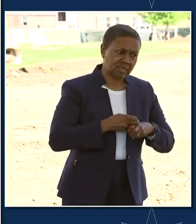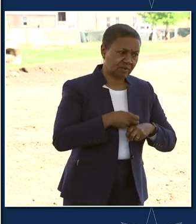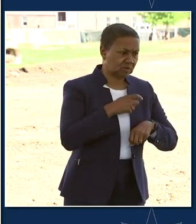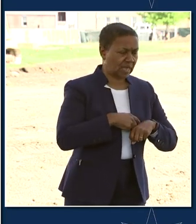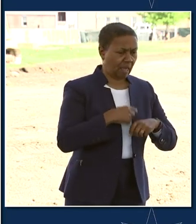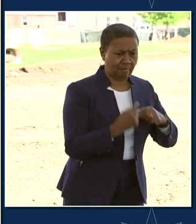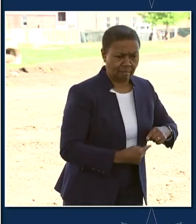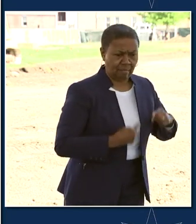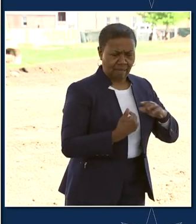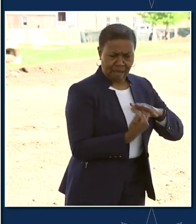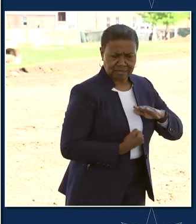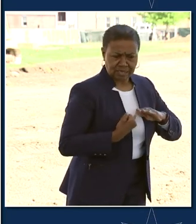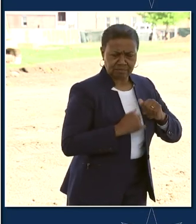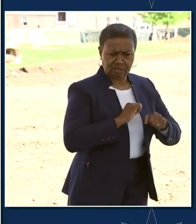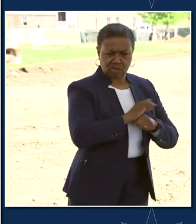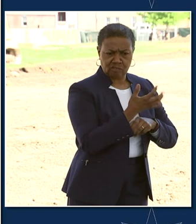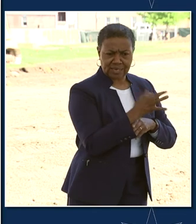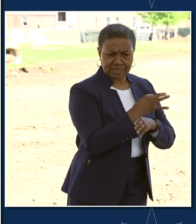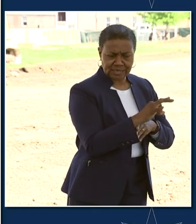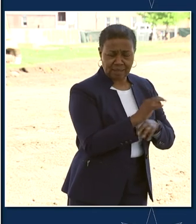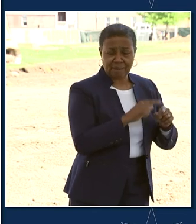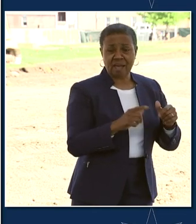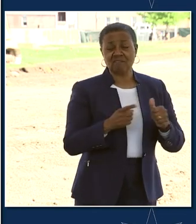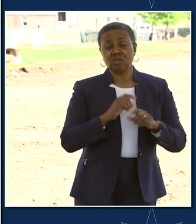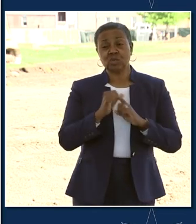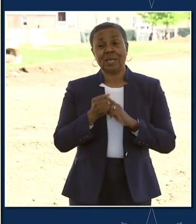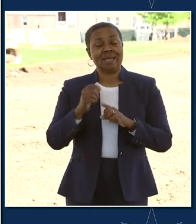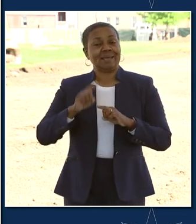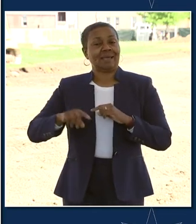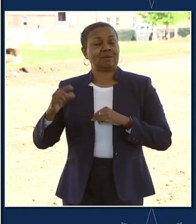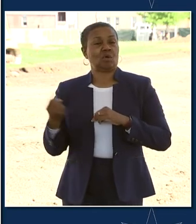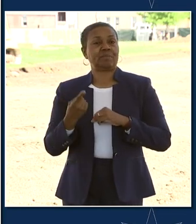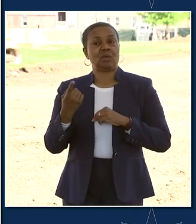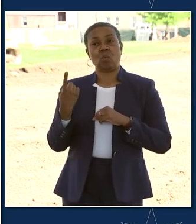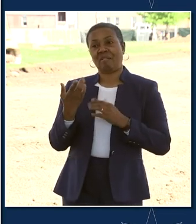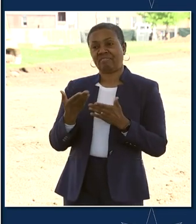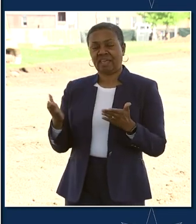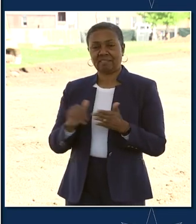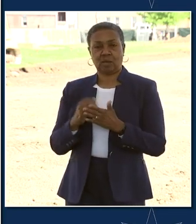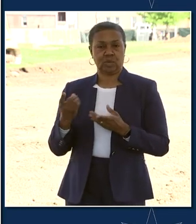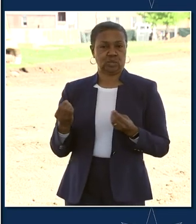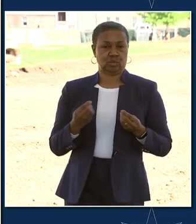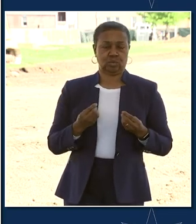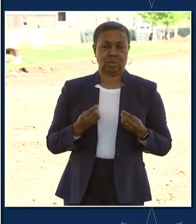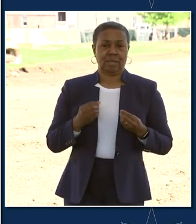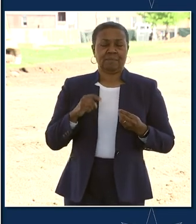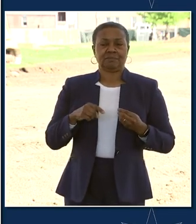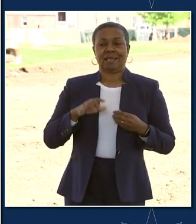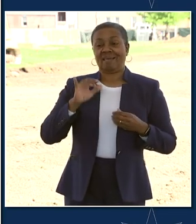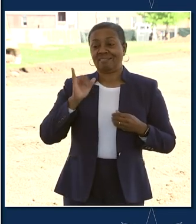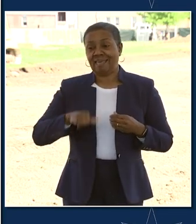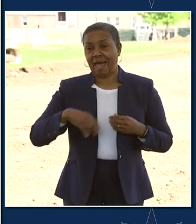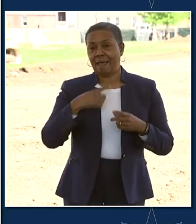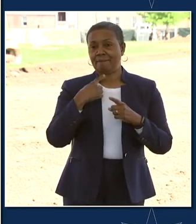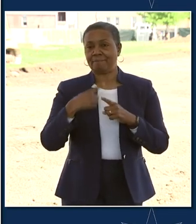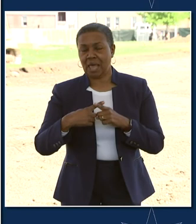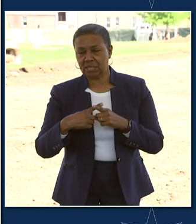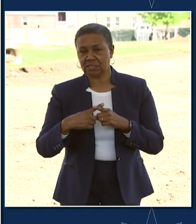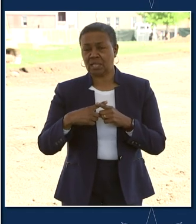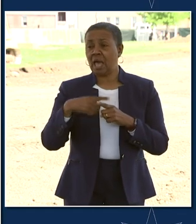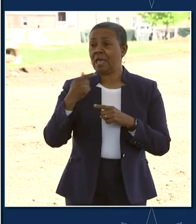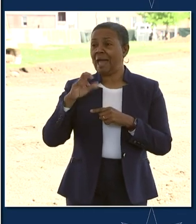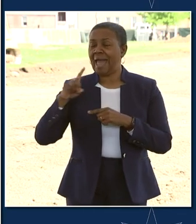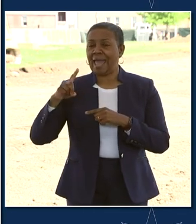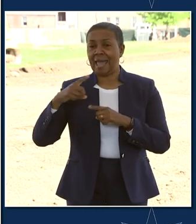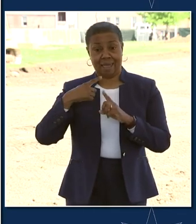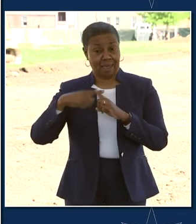and isolation. But in the first instance, it can't just be one thing that we do. It's got to be that and the and